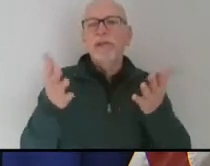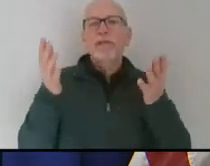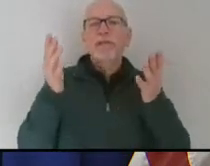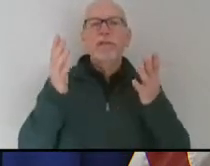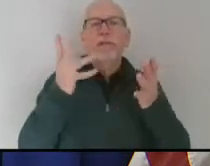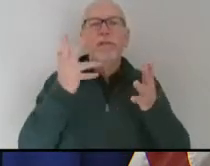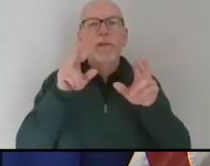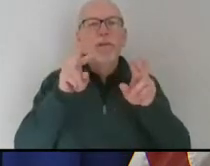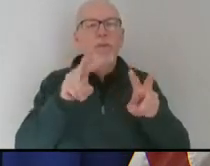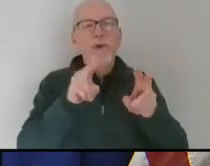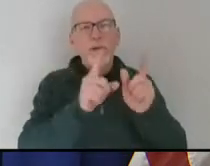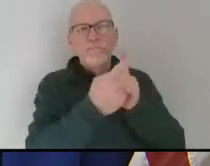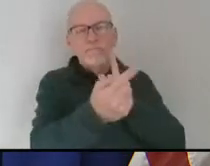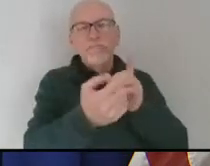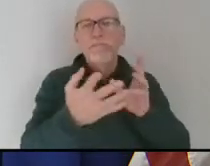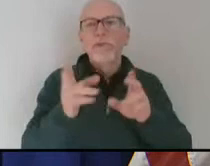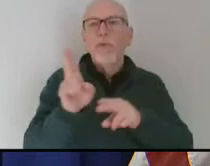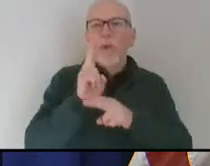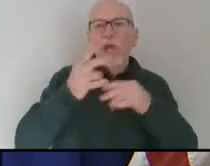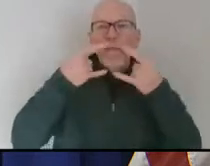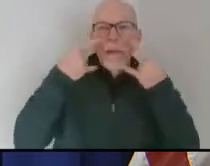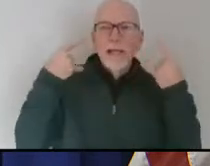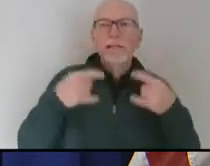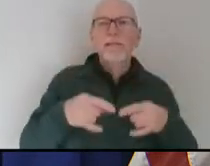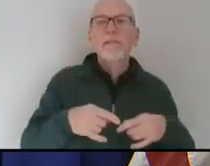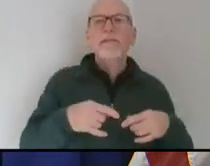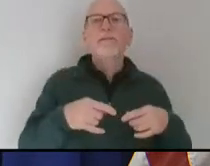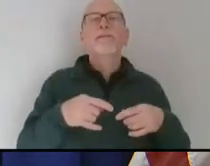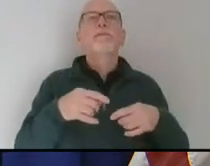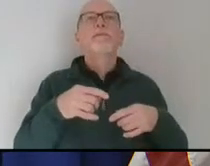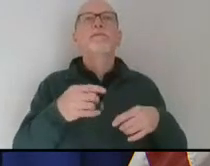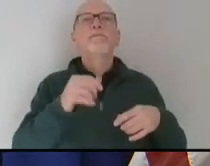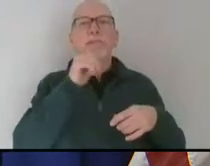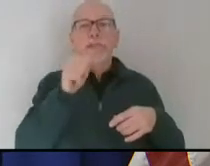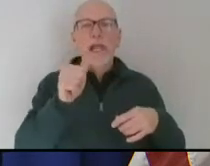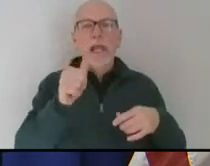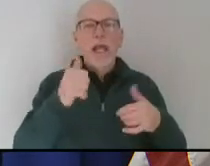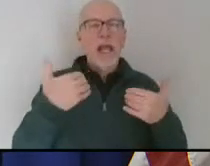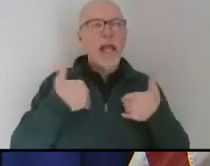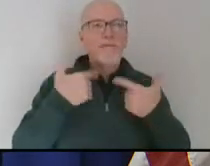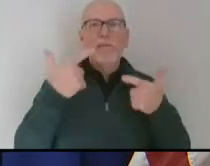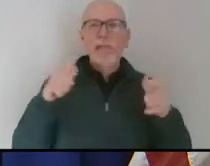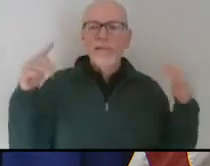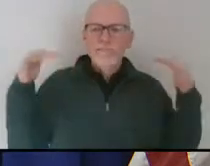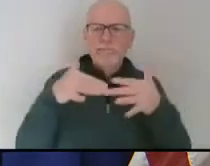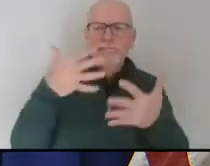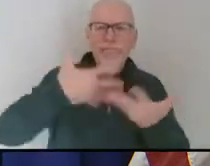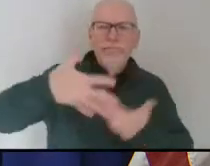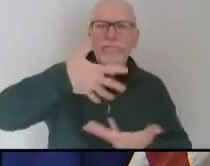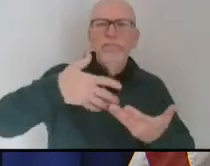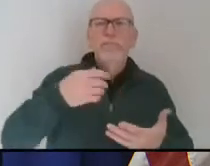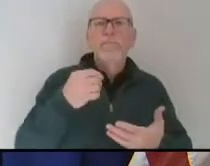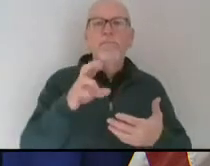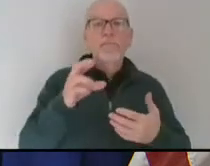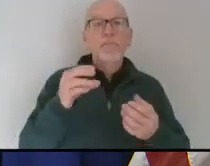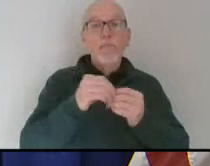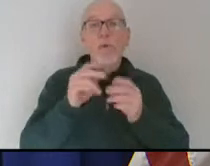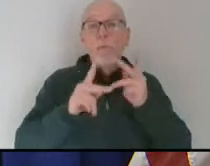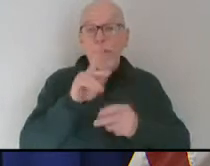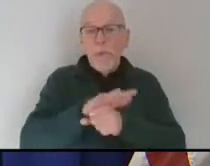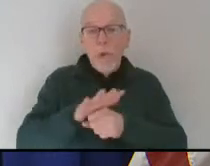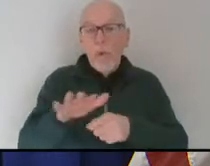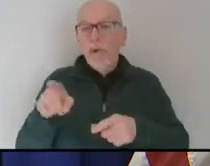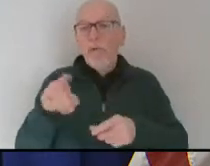watching their distances and wearing a mask and not having those big super spreader events. Or more people locally are getting involved,